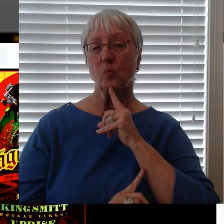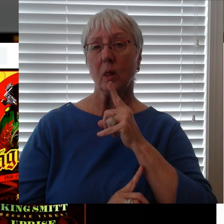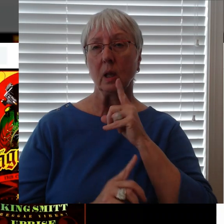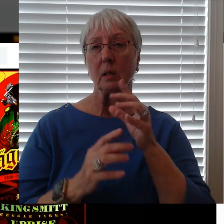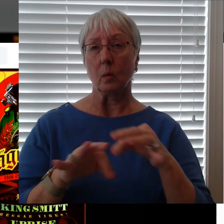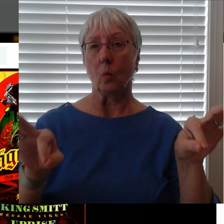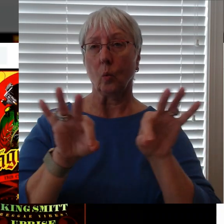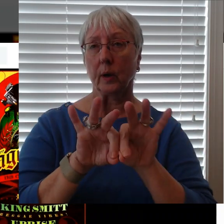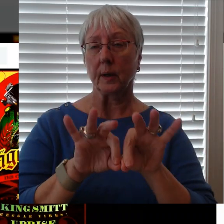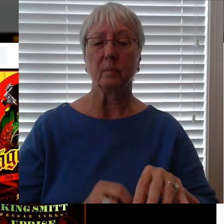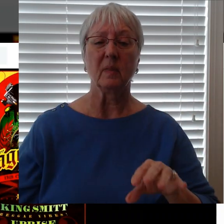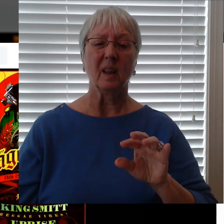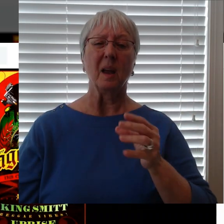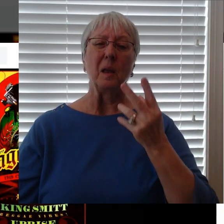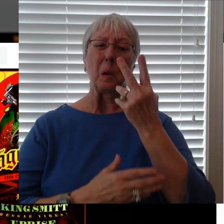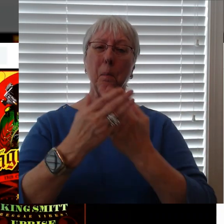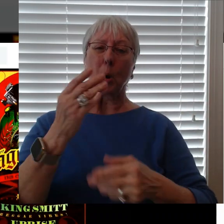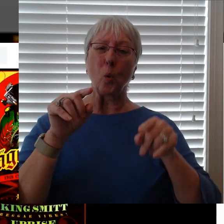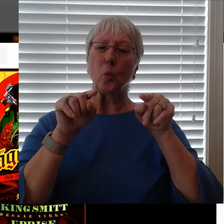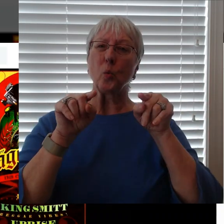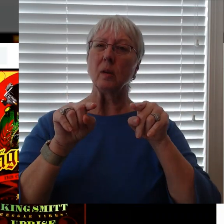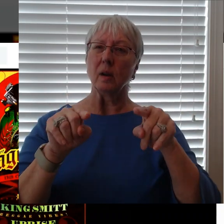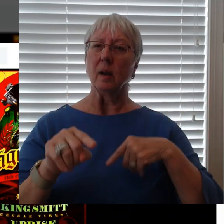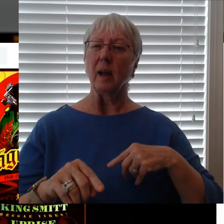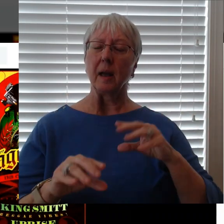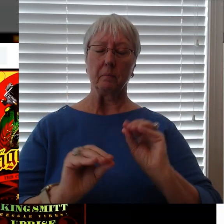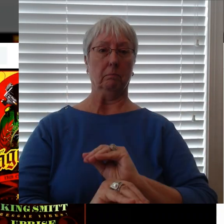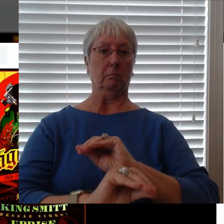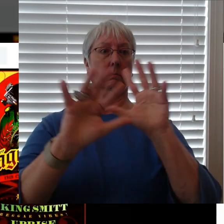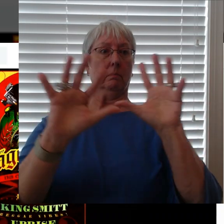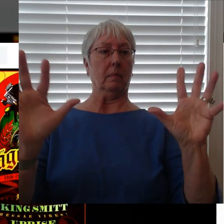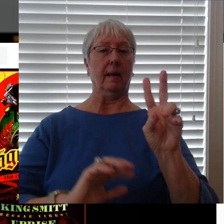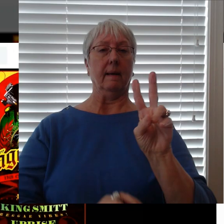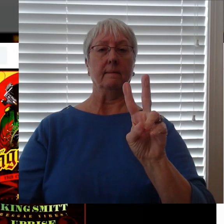posters use vibrancy at the revved up end of the scale.